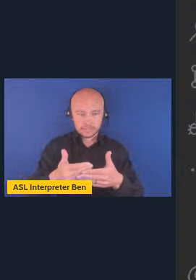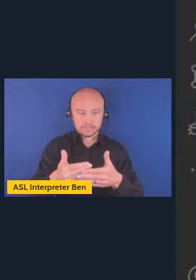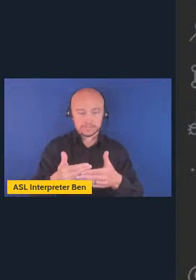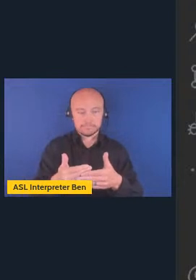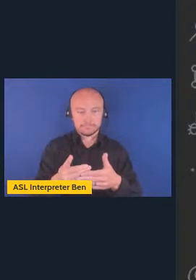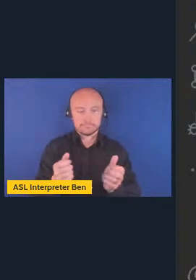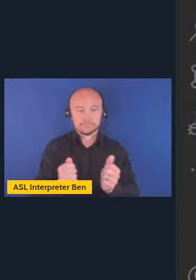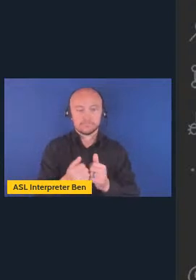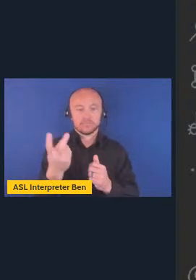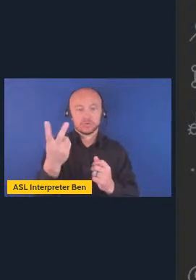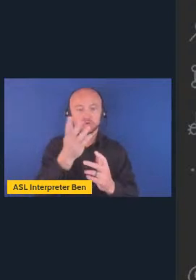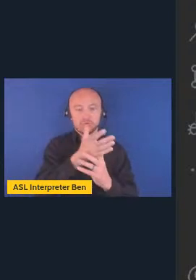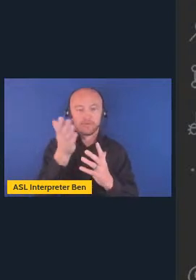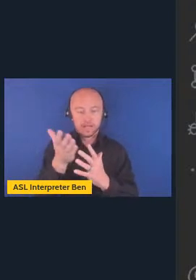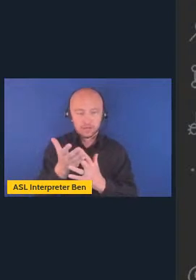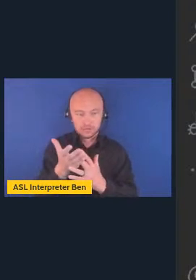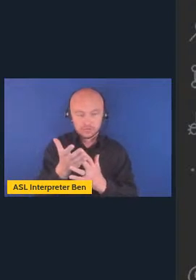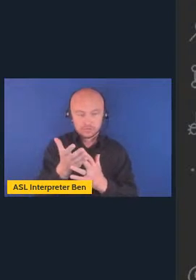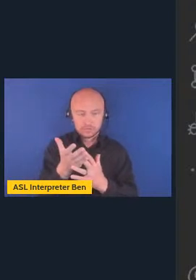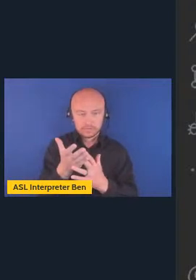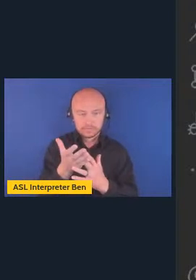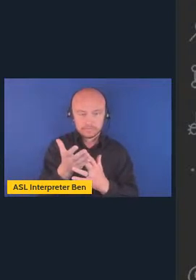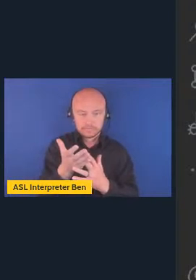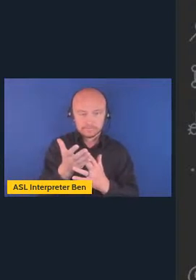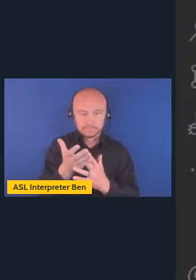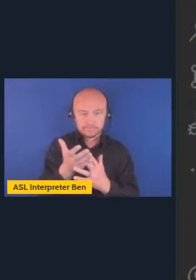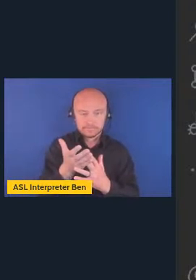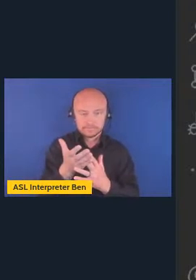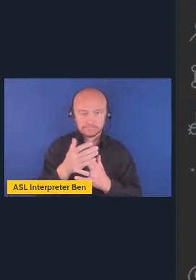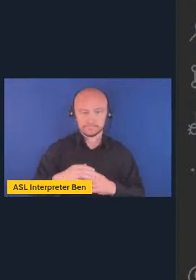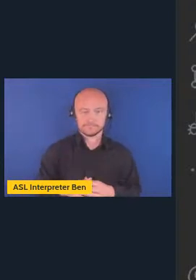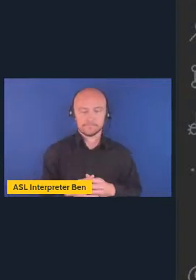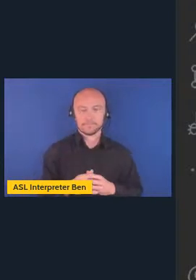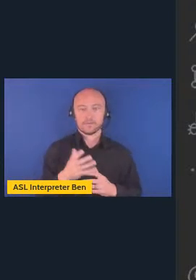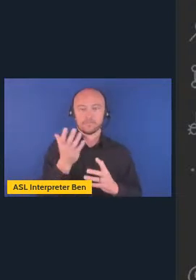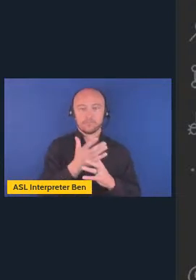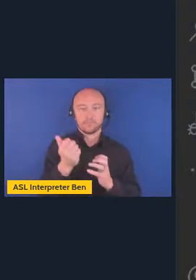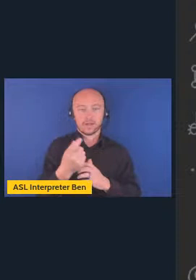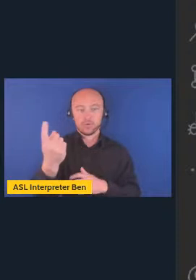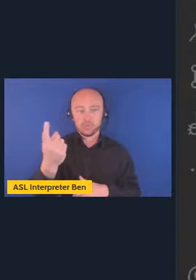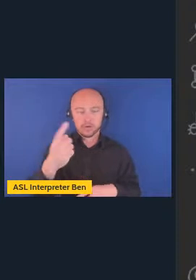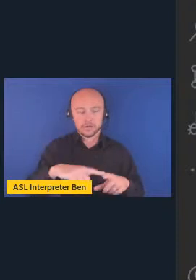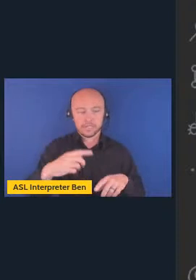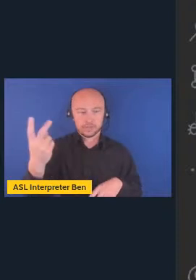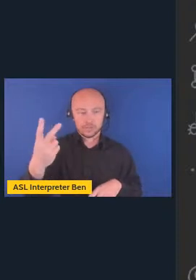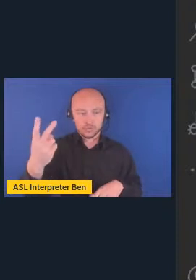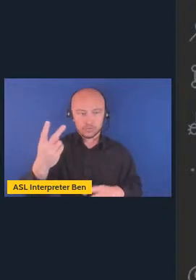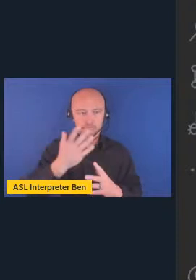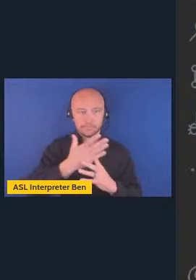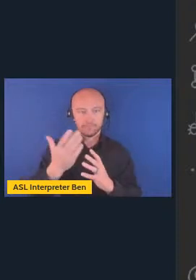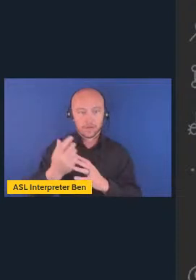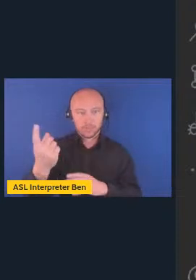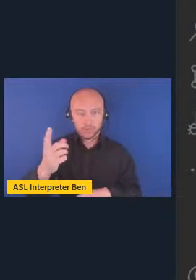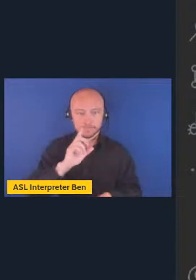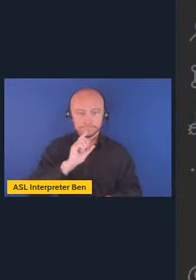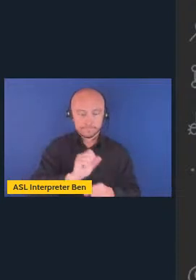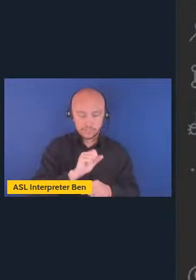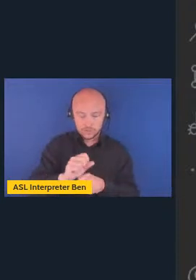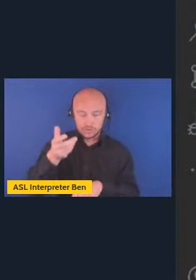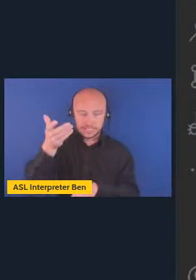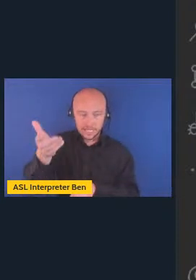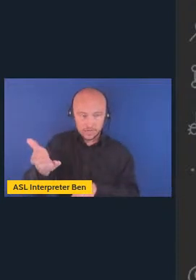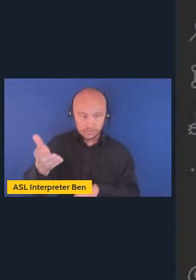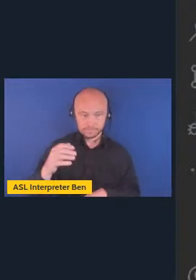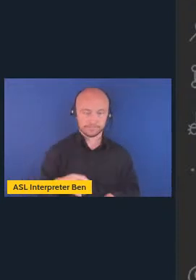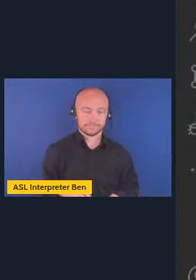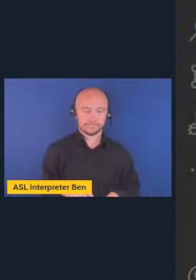2 files, file 1, file 2, and file 1. I need to make sure that it exists.